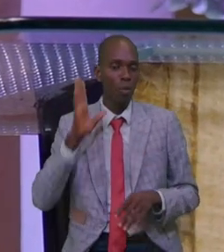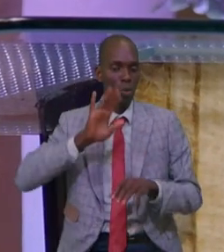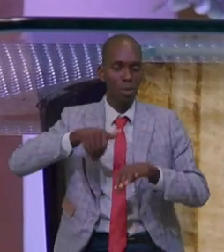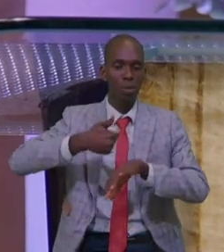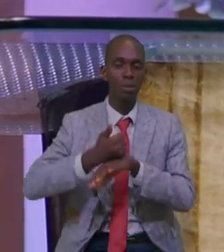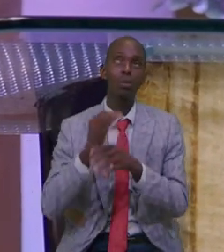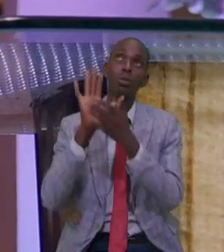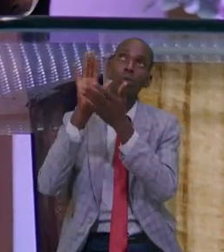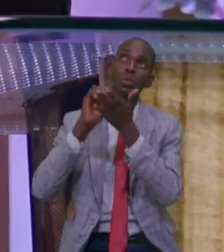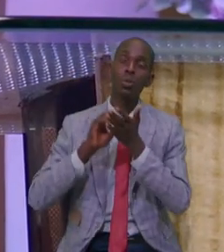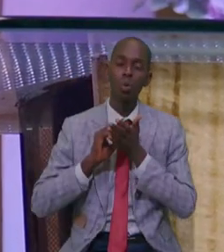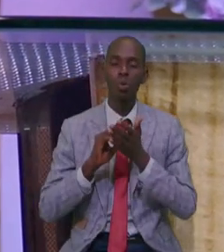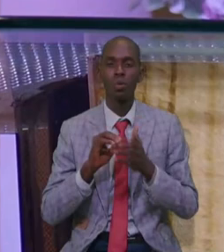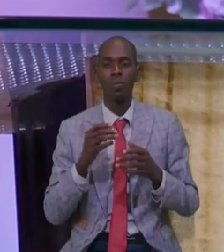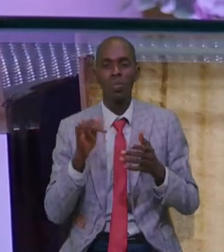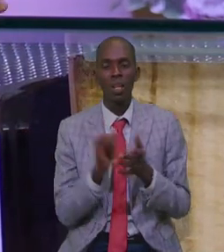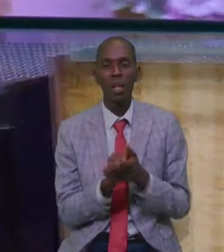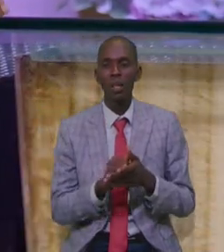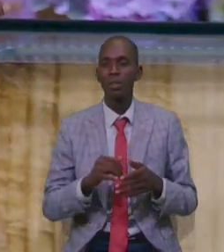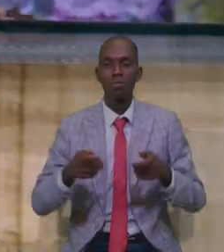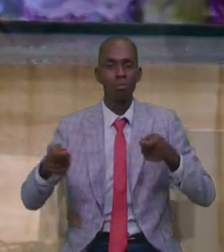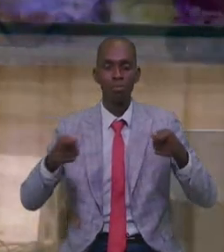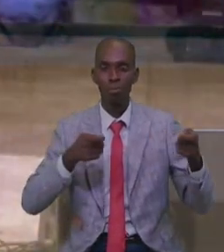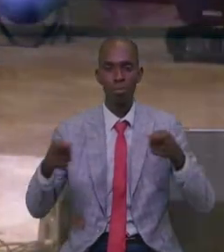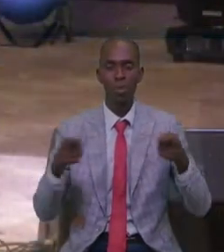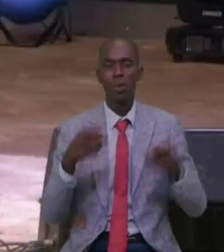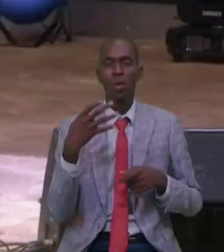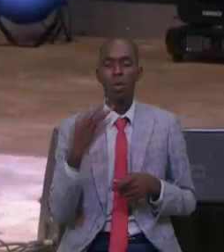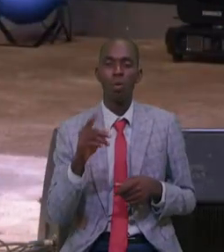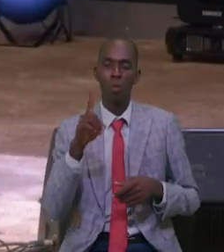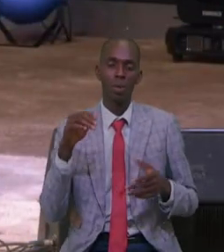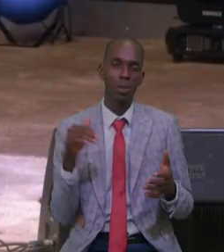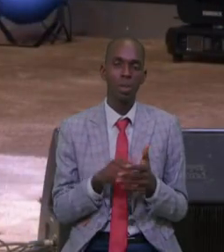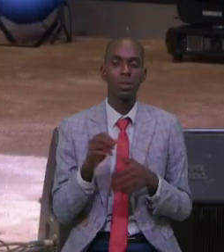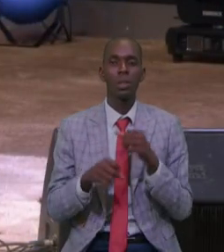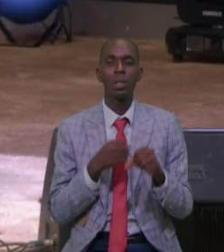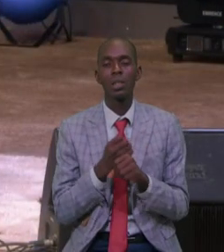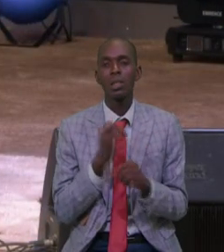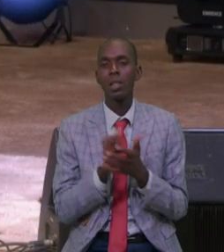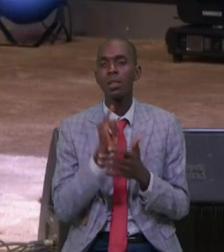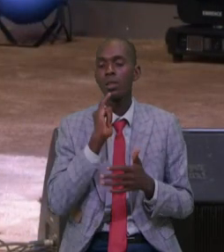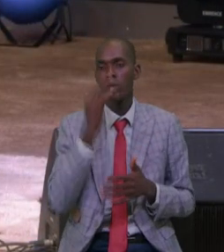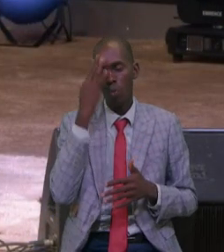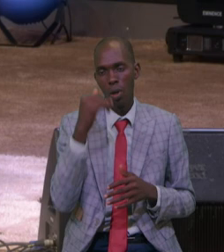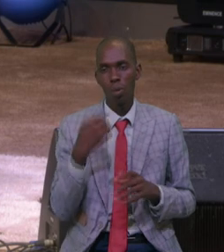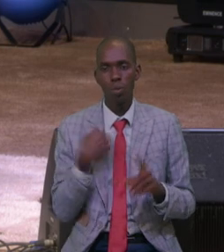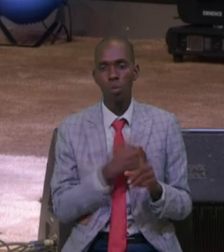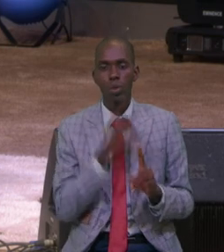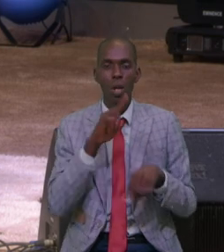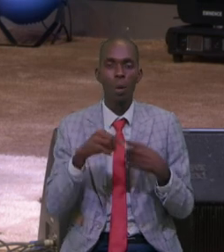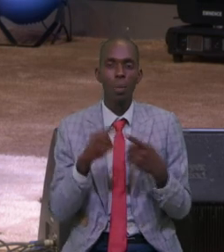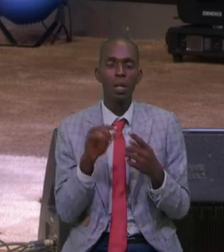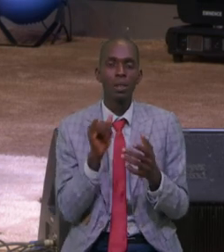millennial reign all over the world. That's what he's saying about the stone that smote that idol,